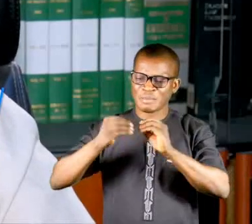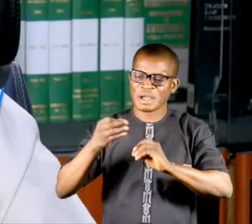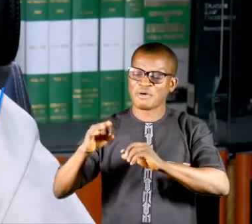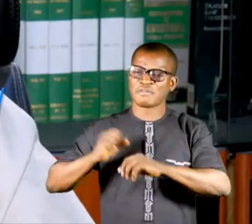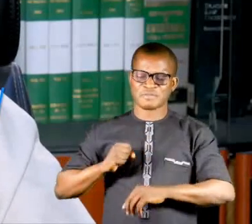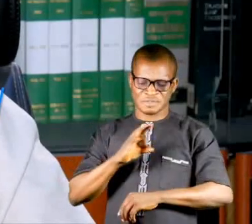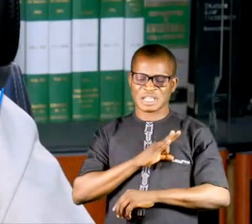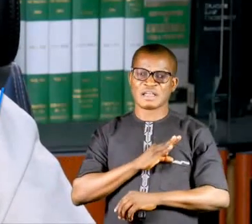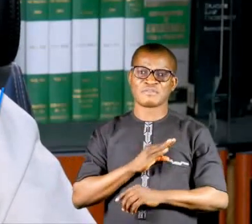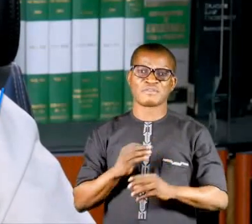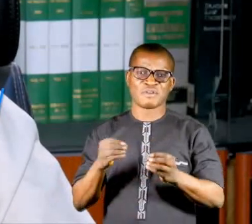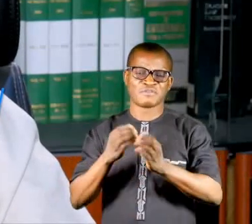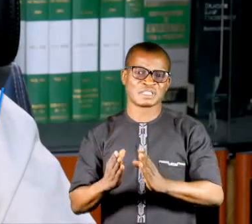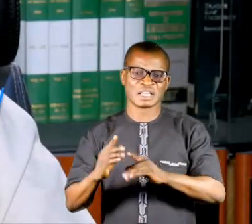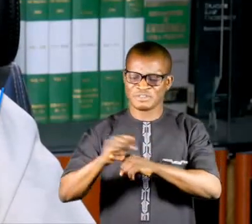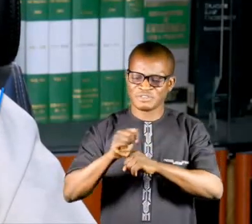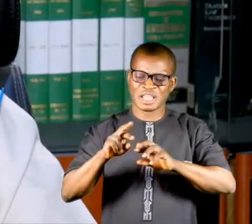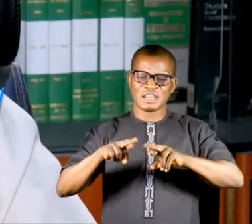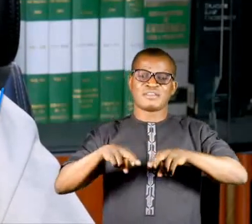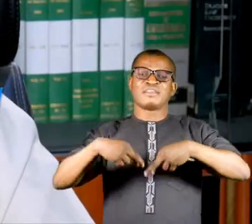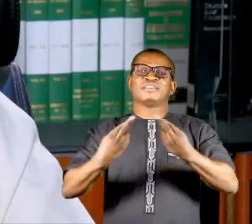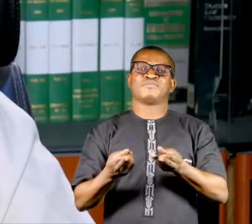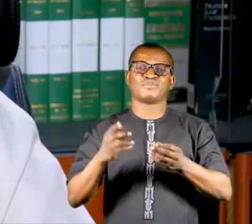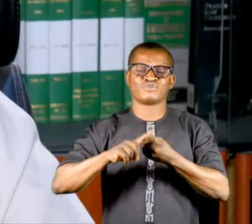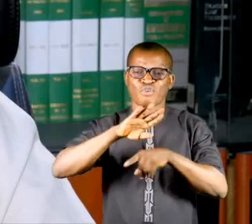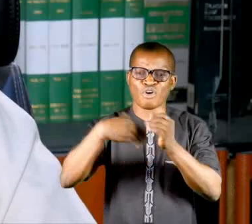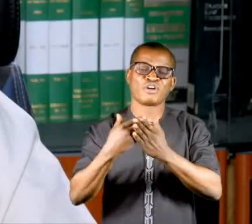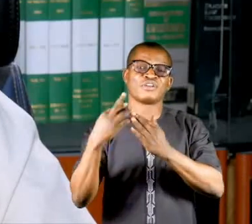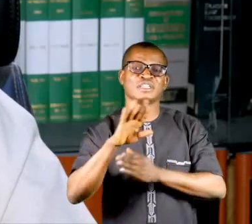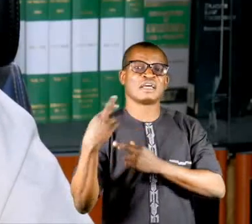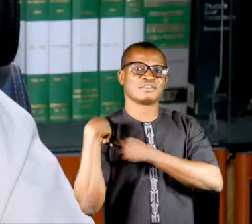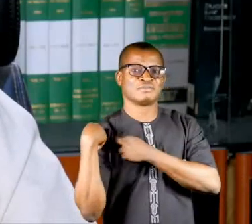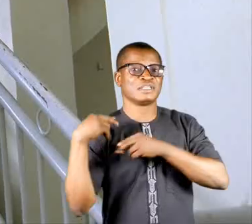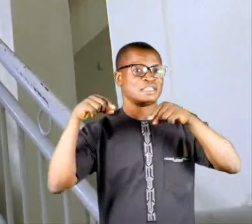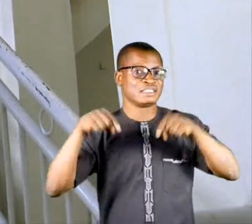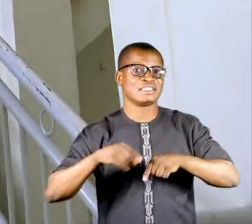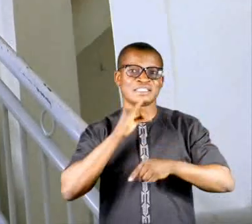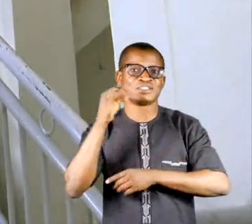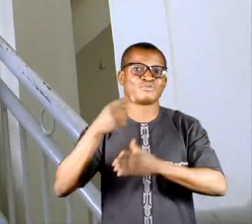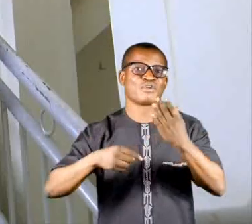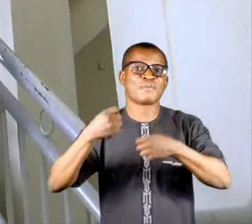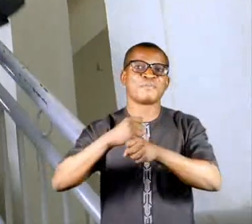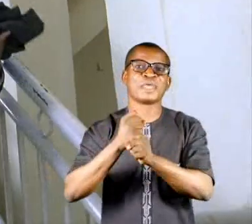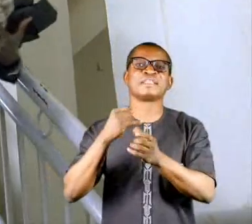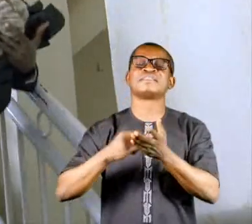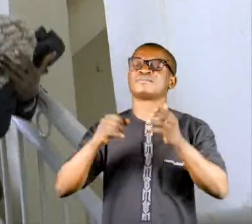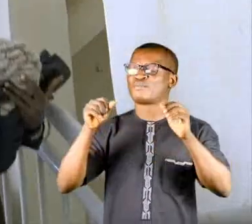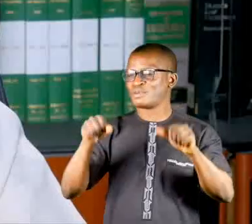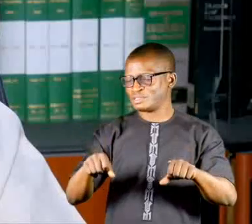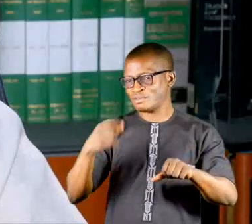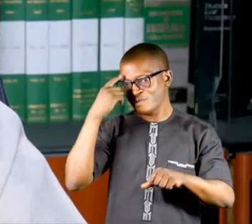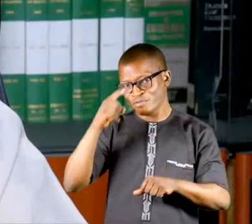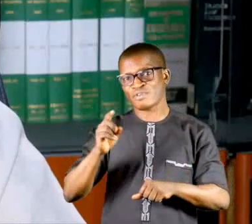staff trained and exposed to the nitty-gritty of their job. So this is what made it